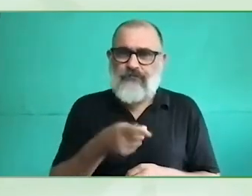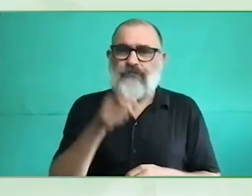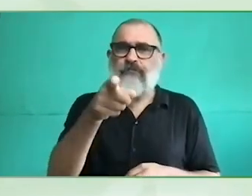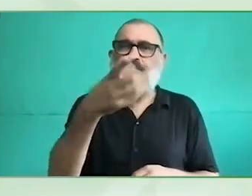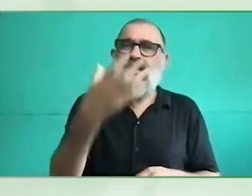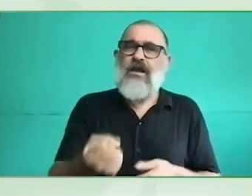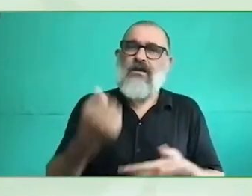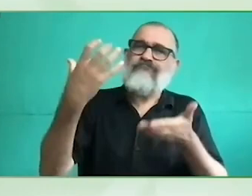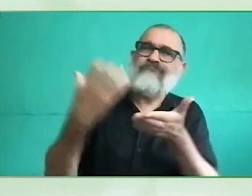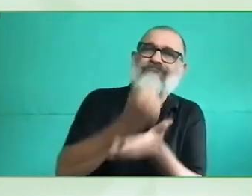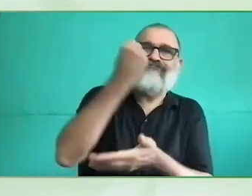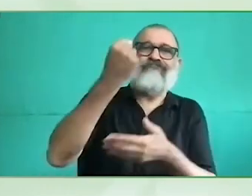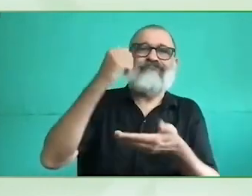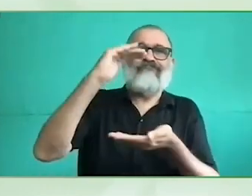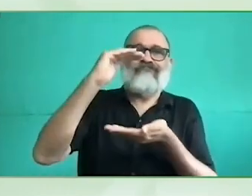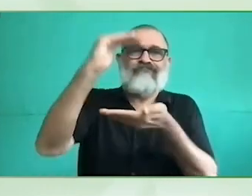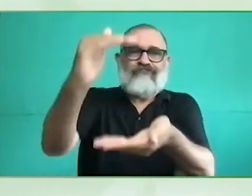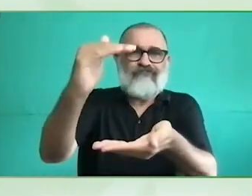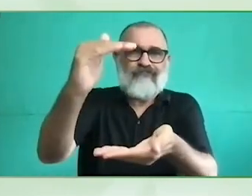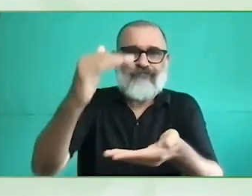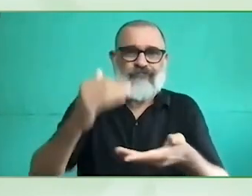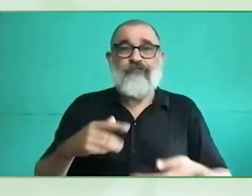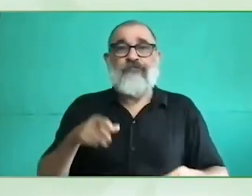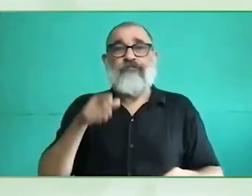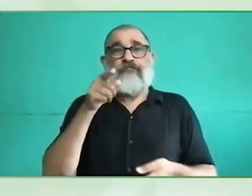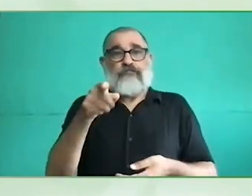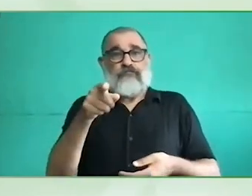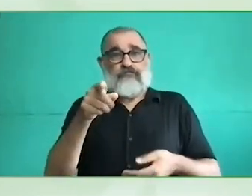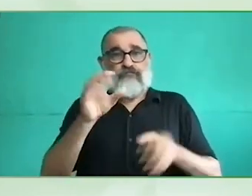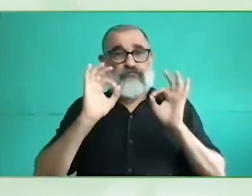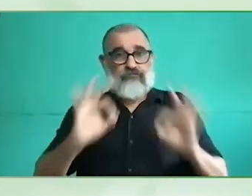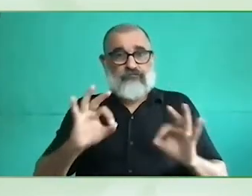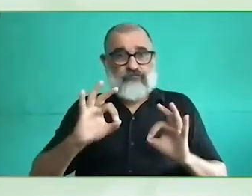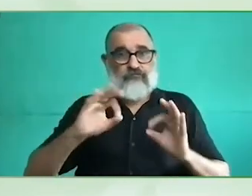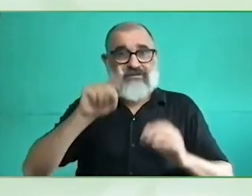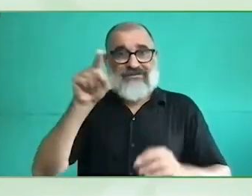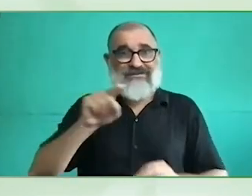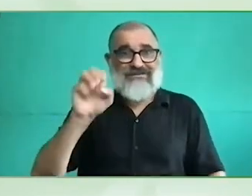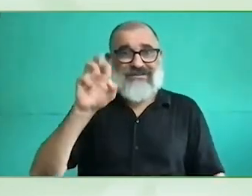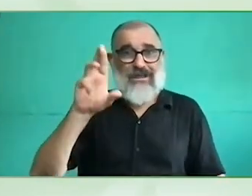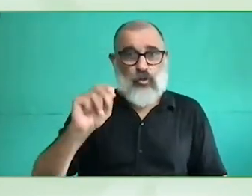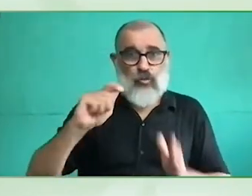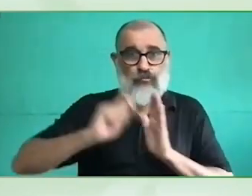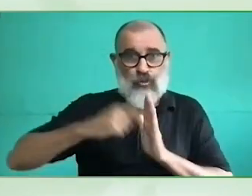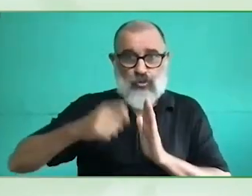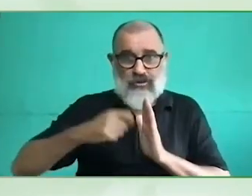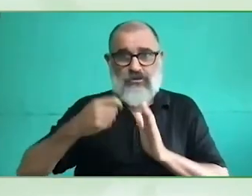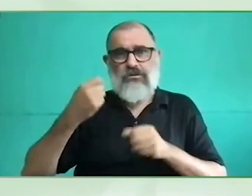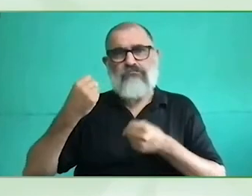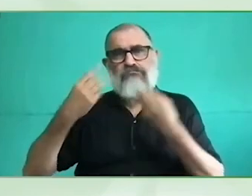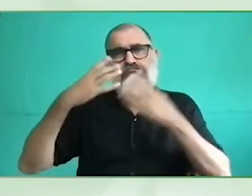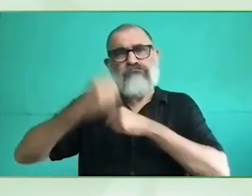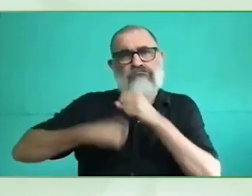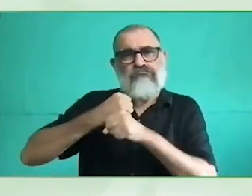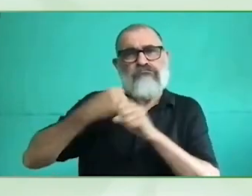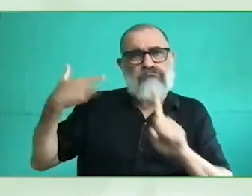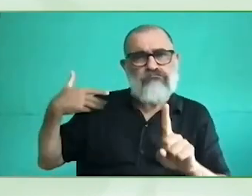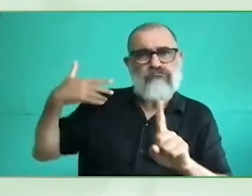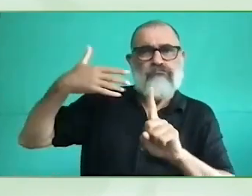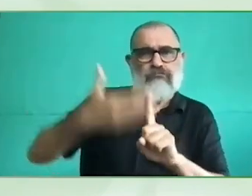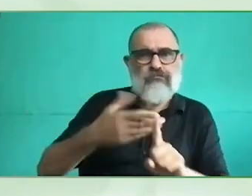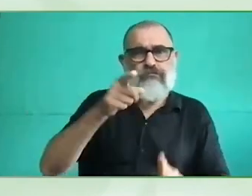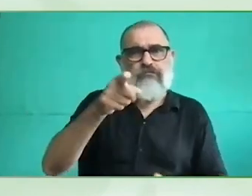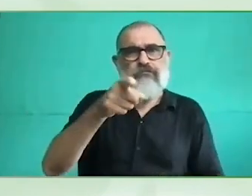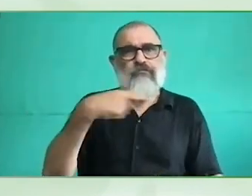a Zero Project award, some years ago, you asked us what can we do together to